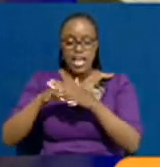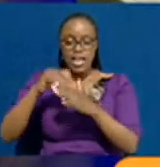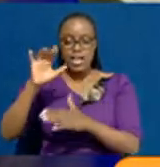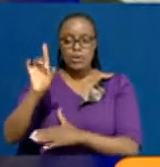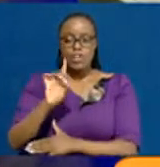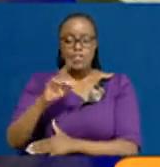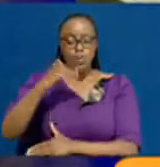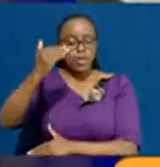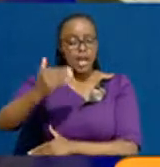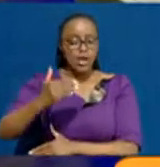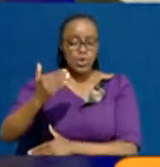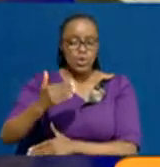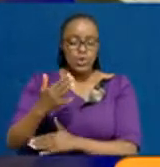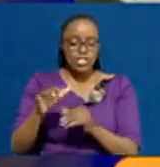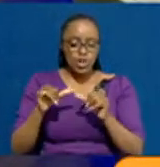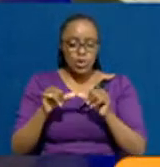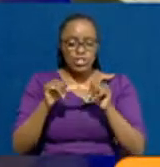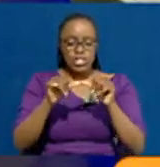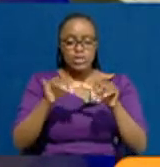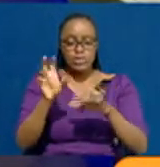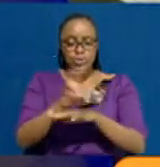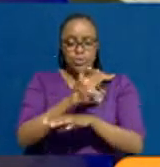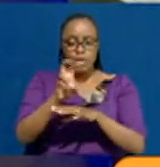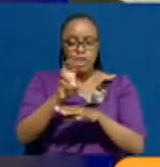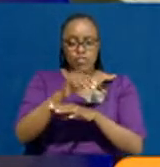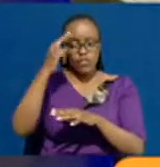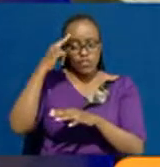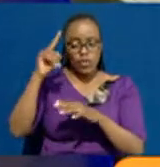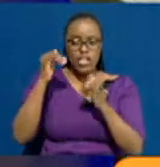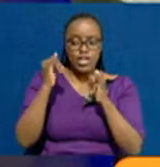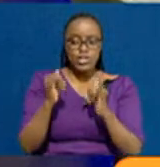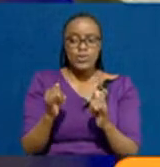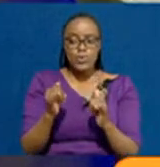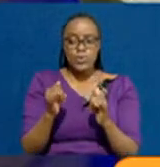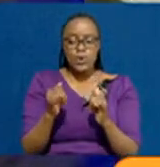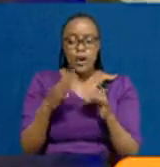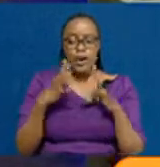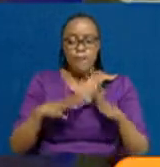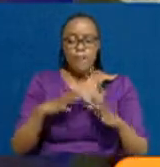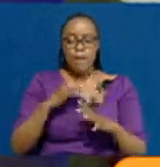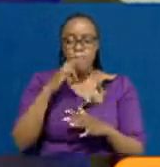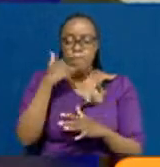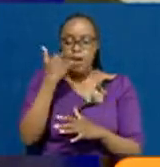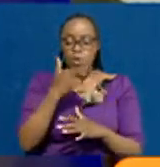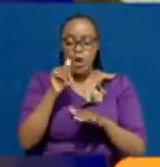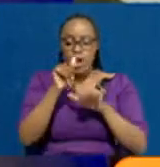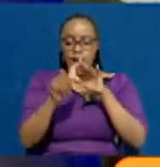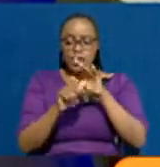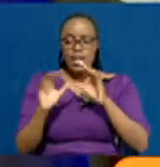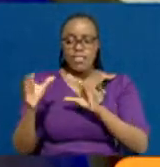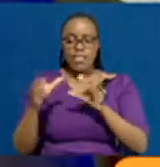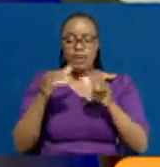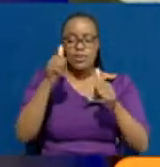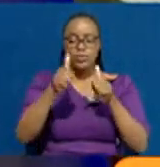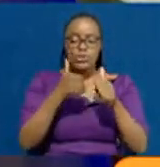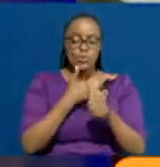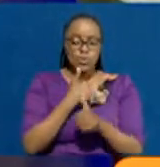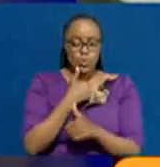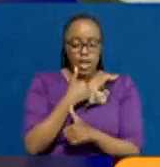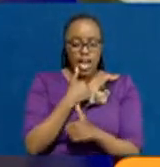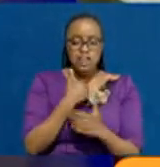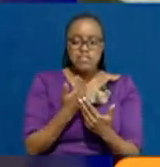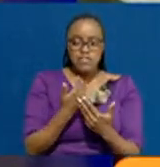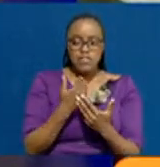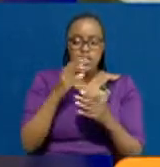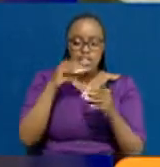we are always in the constant lookout for new people who fall within the categories that have been